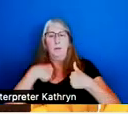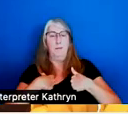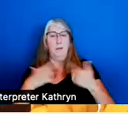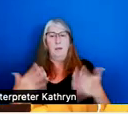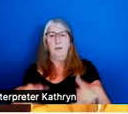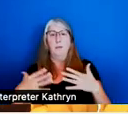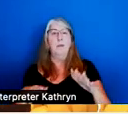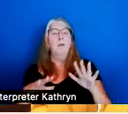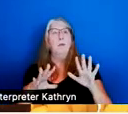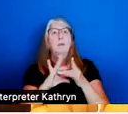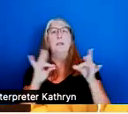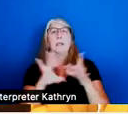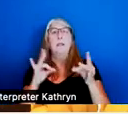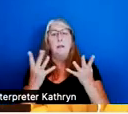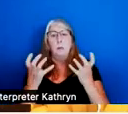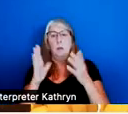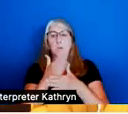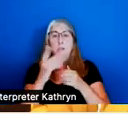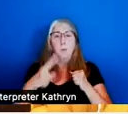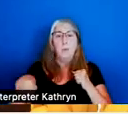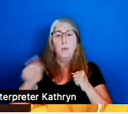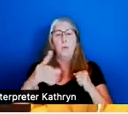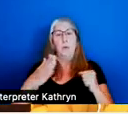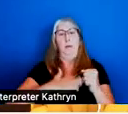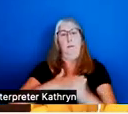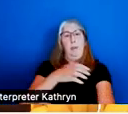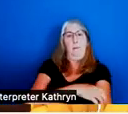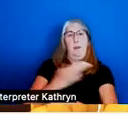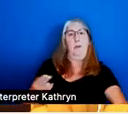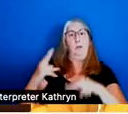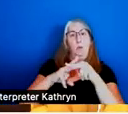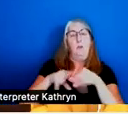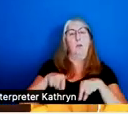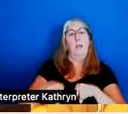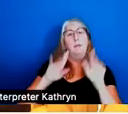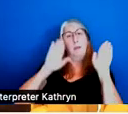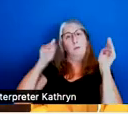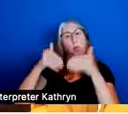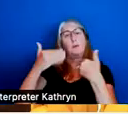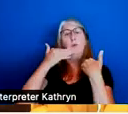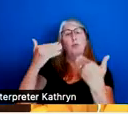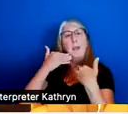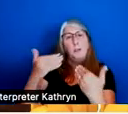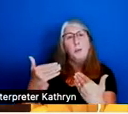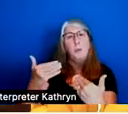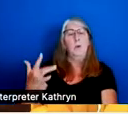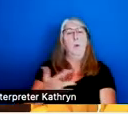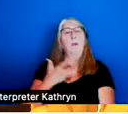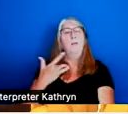wise saying that I'd like to share with you. My power increases as I focus on gratitude, what feels